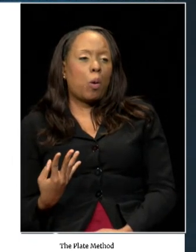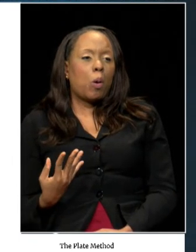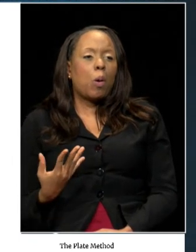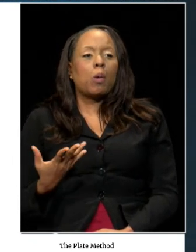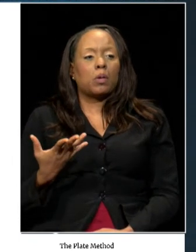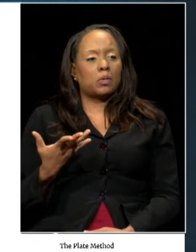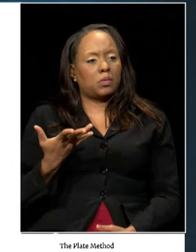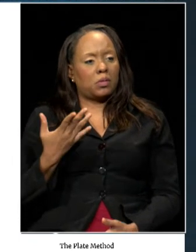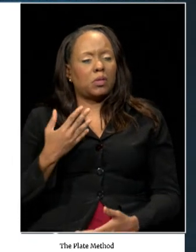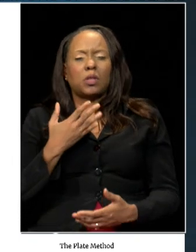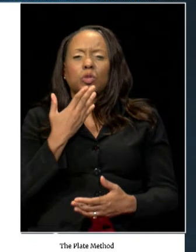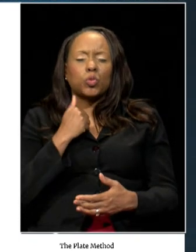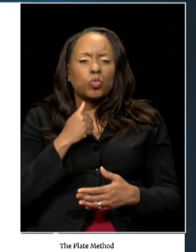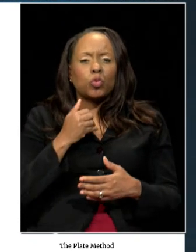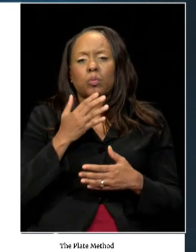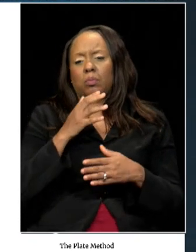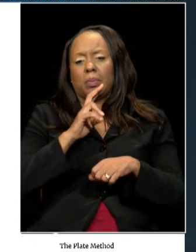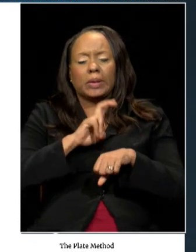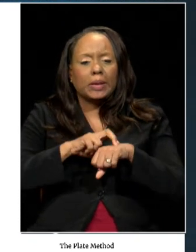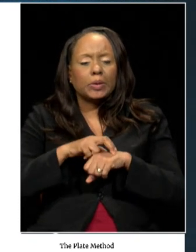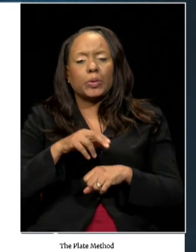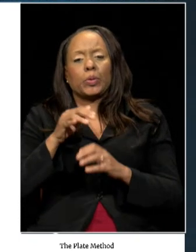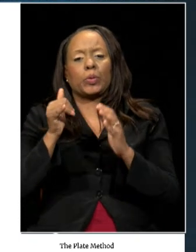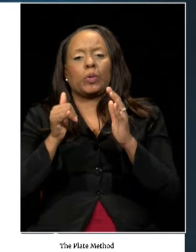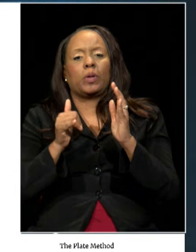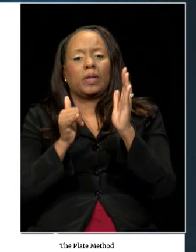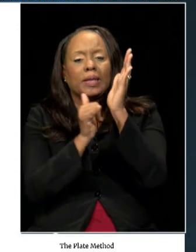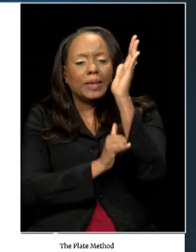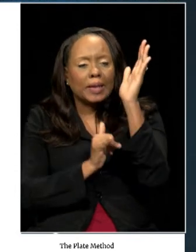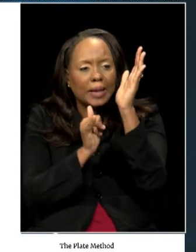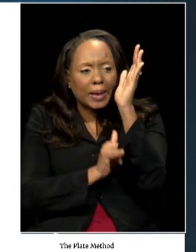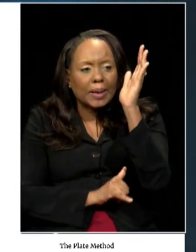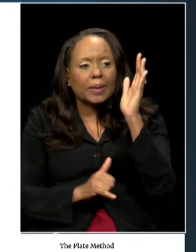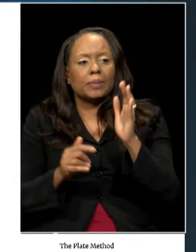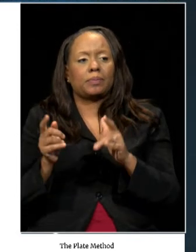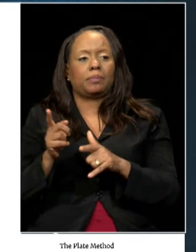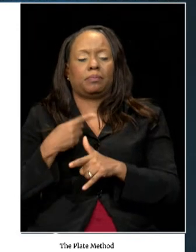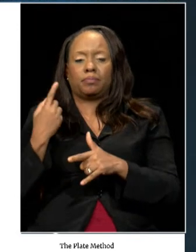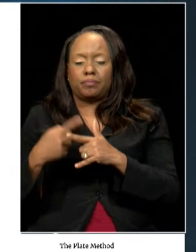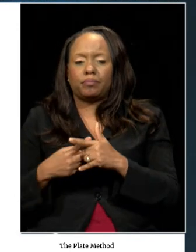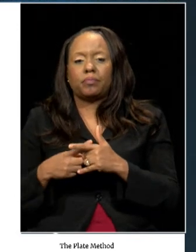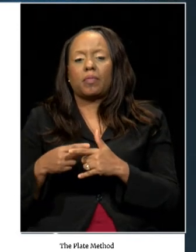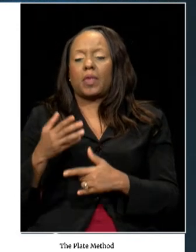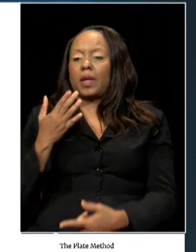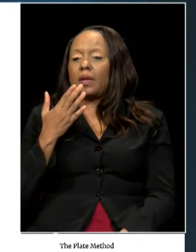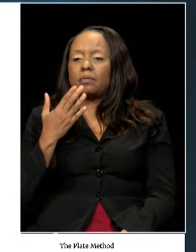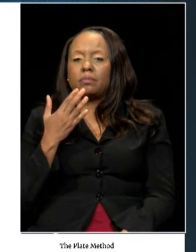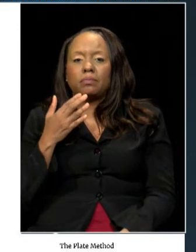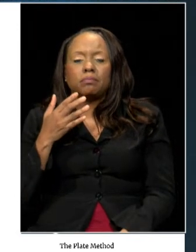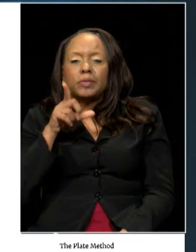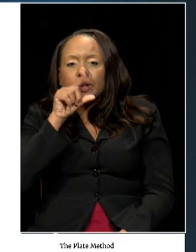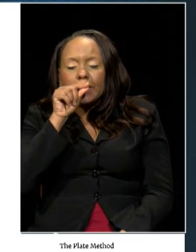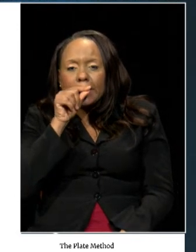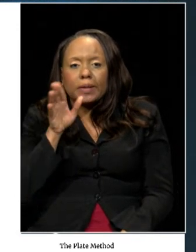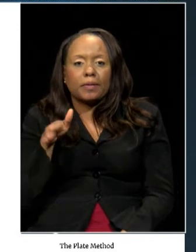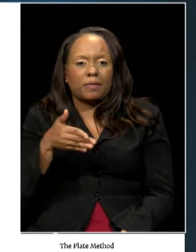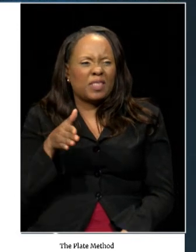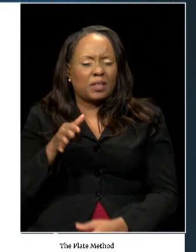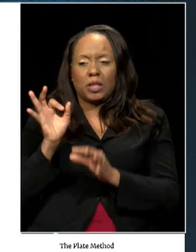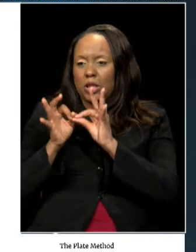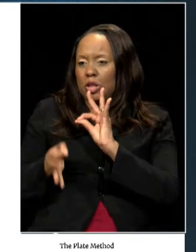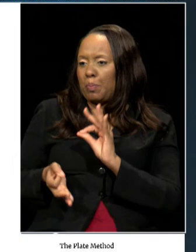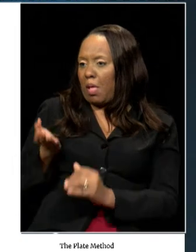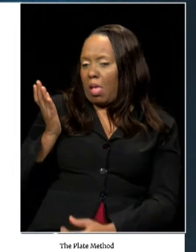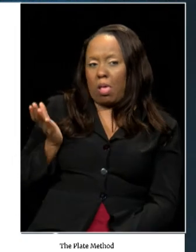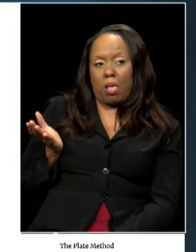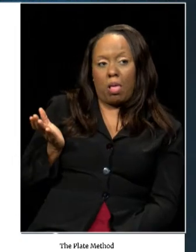etc. And then your protein foods on that other quarter. And that's very simple and straightforward. Simple and straightforward way for